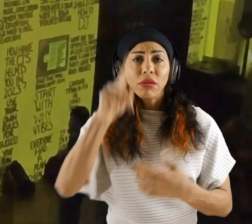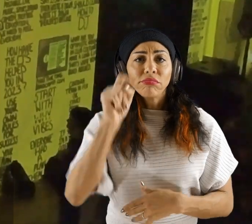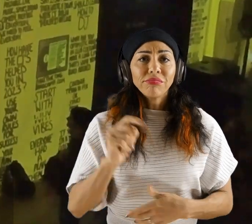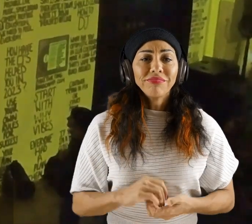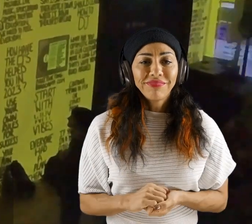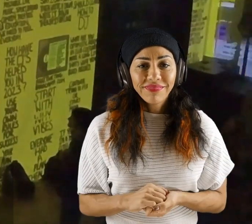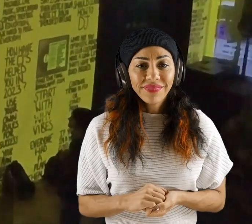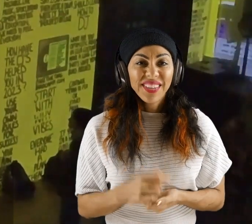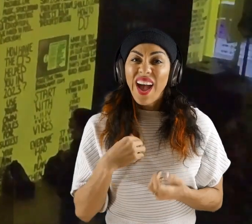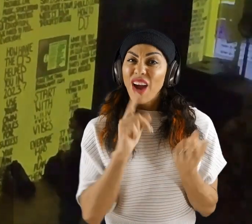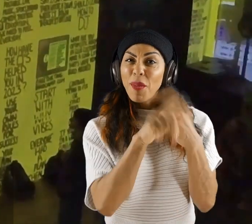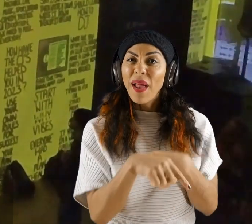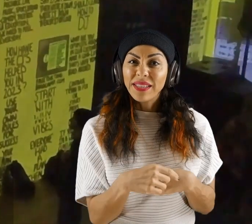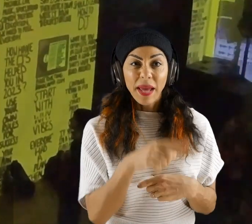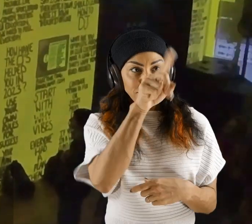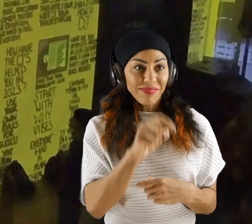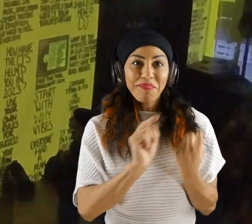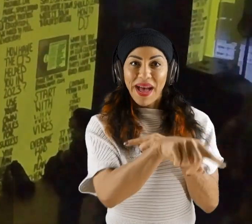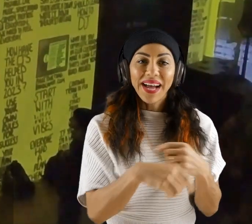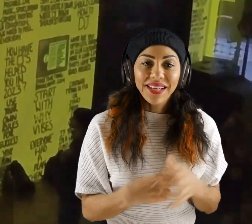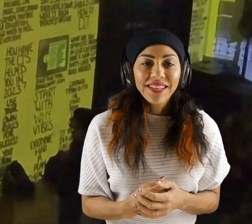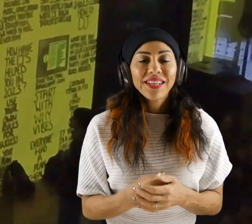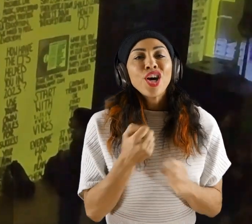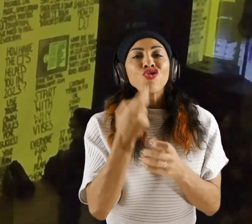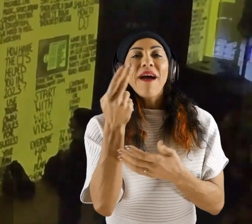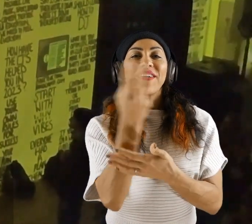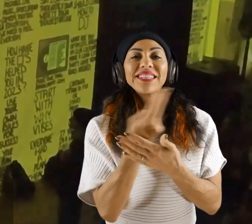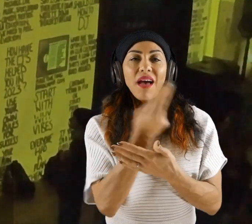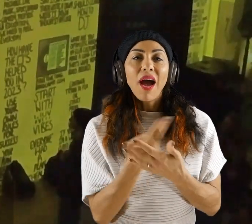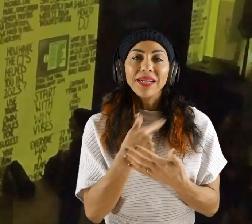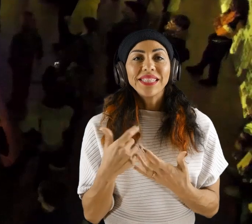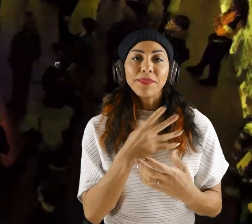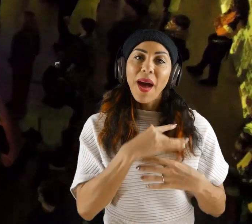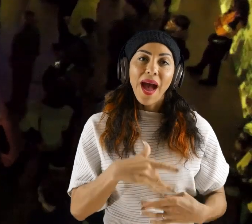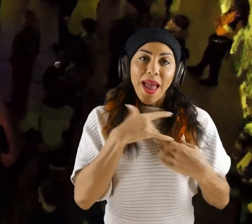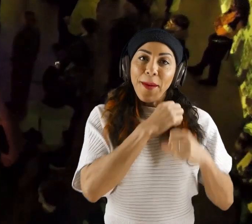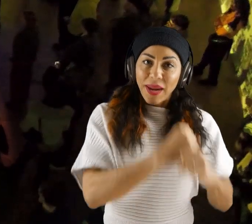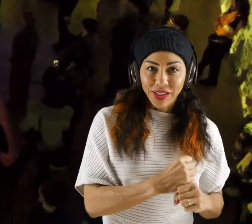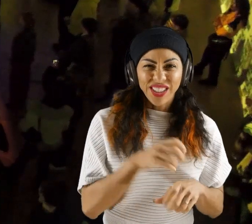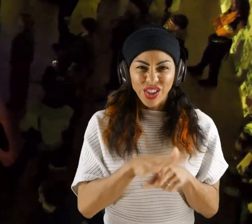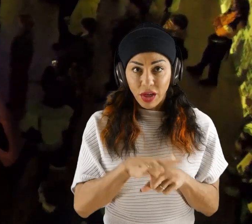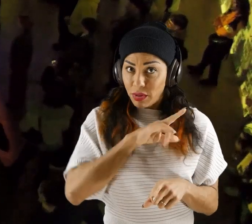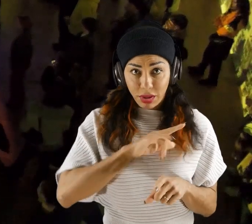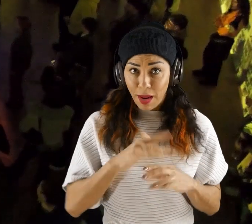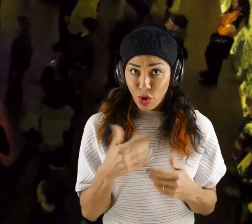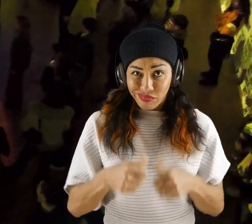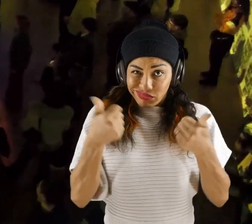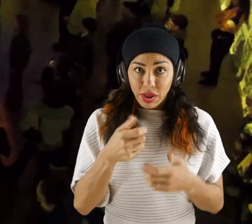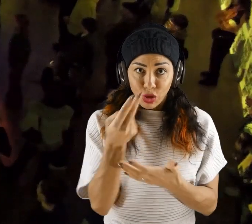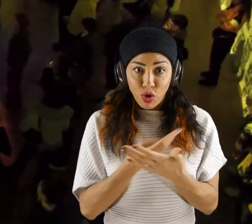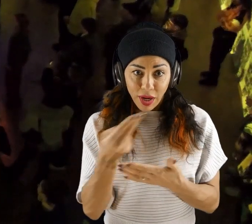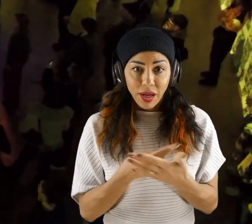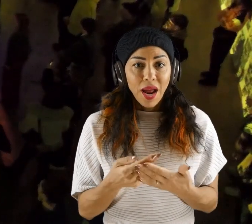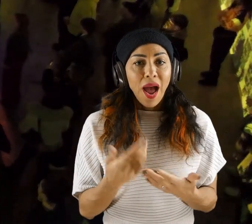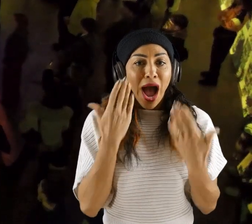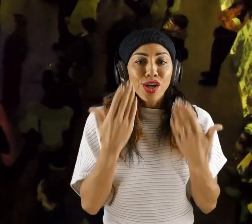him with that. Graphic design is my passion. It's obviously a joke because I'm not very good at drawing. I don't know the most common response